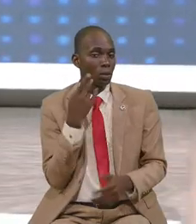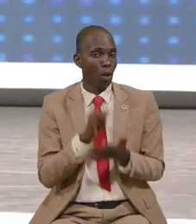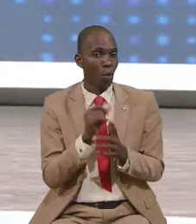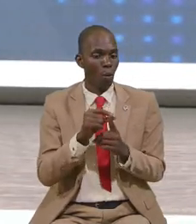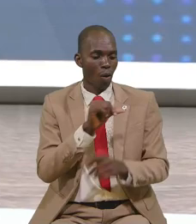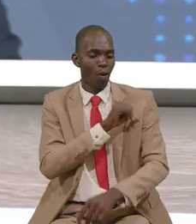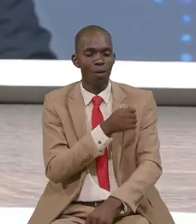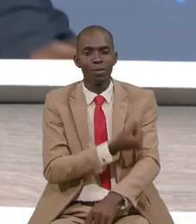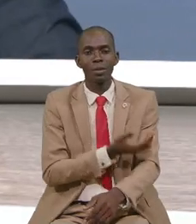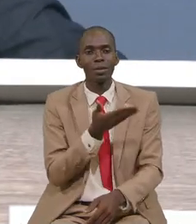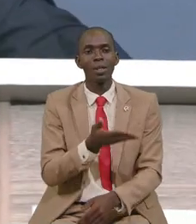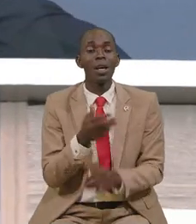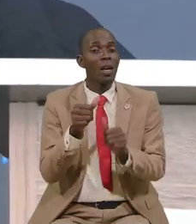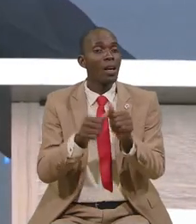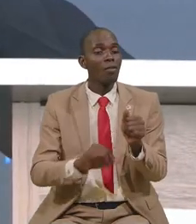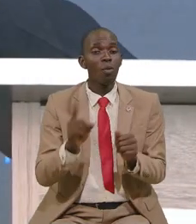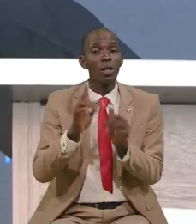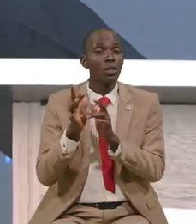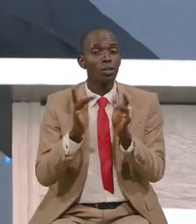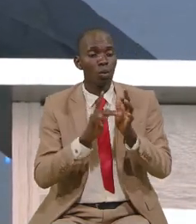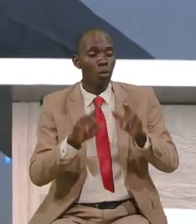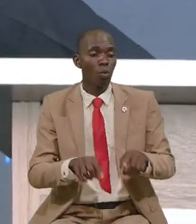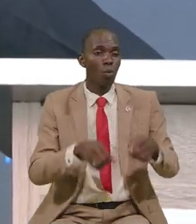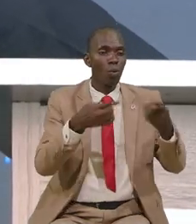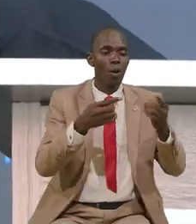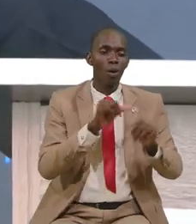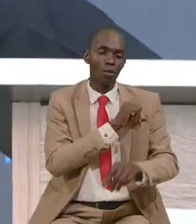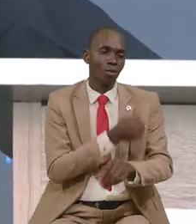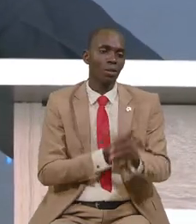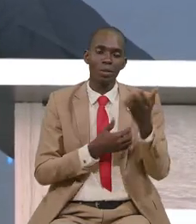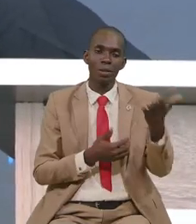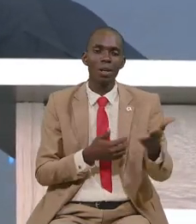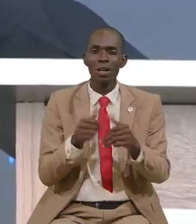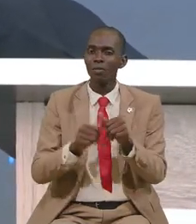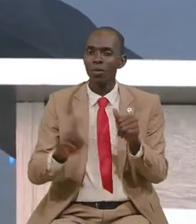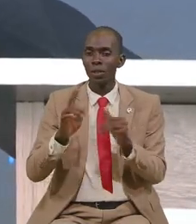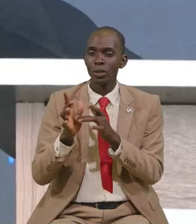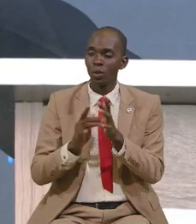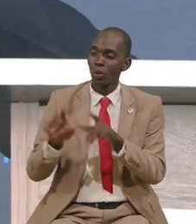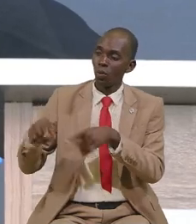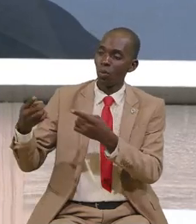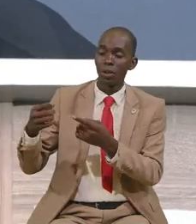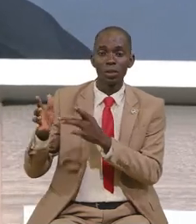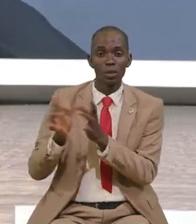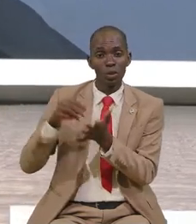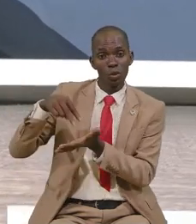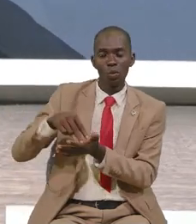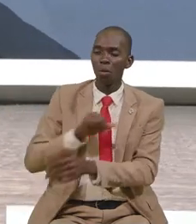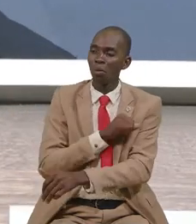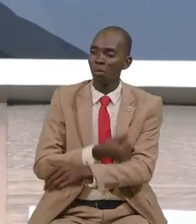authority. Everywhere Jesus went, authority. Everywhere Jesus stood,